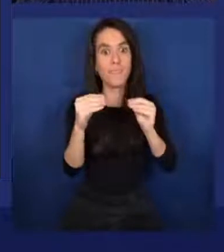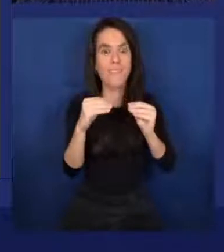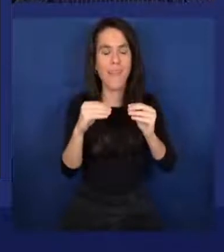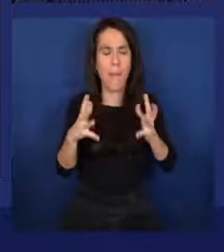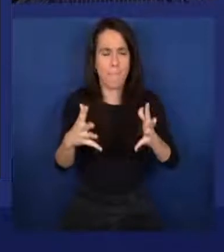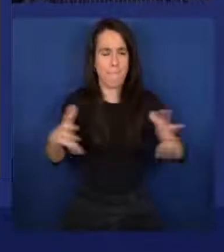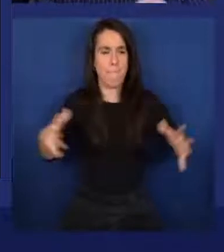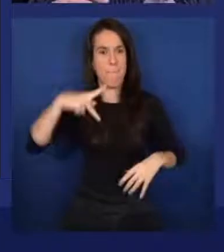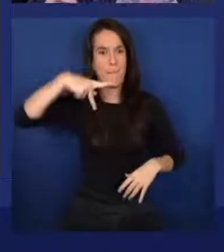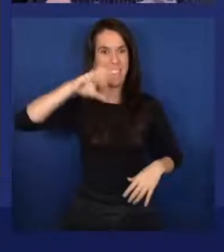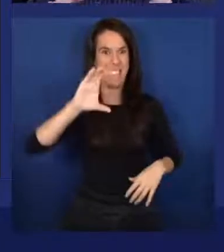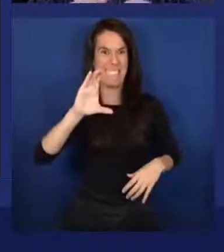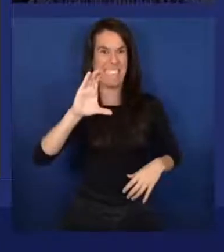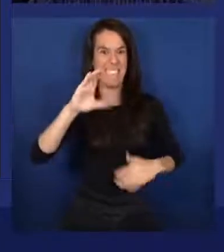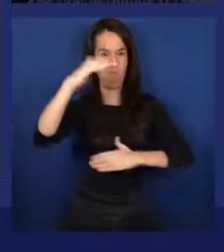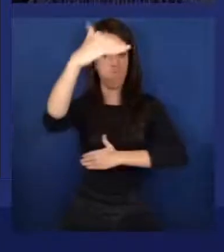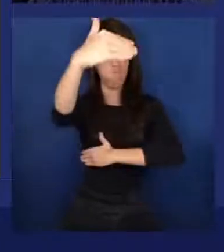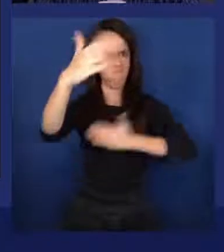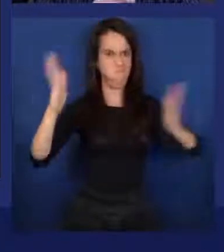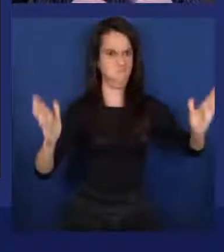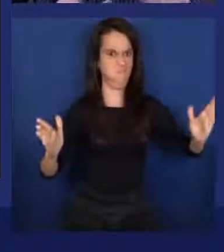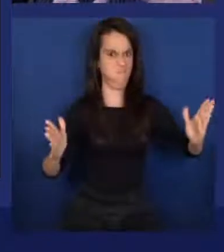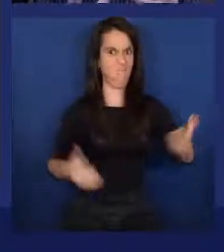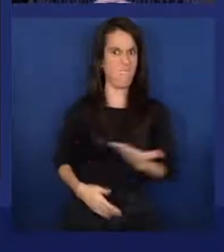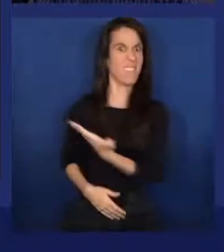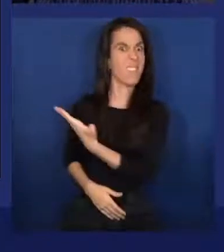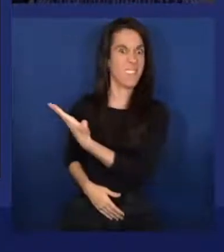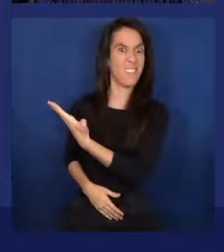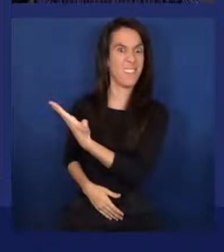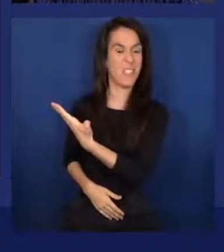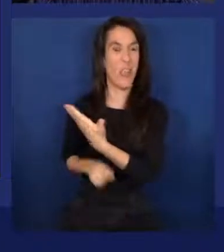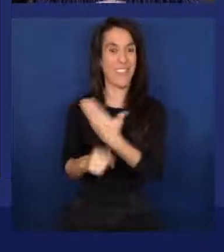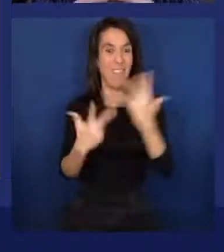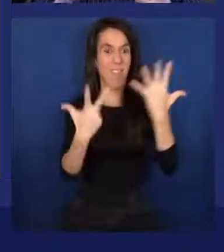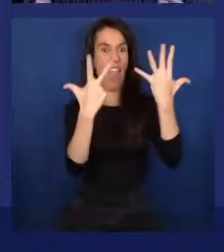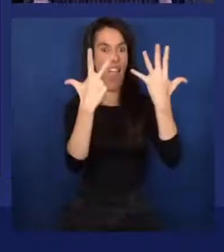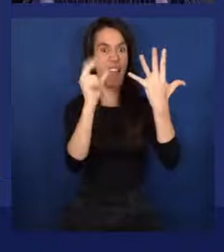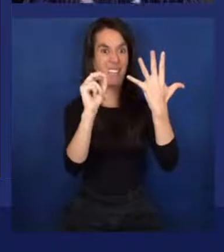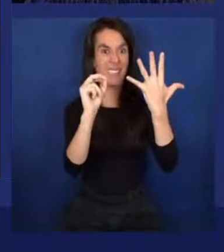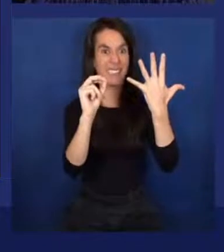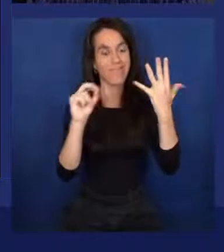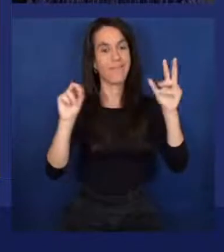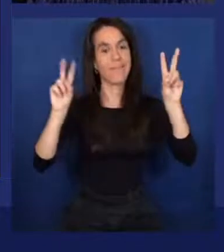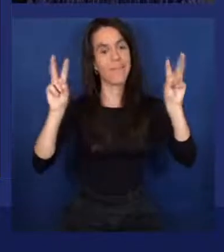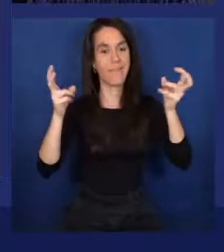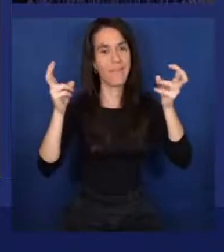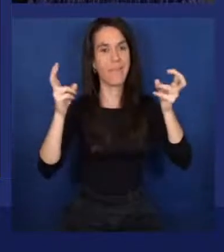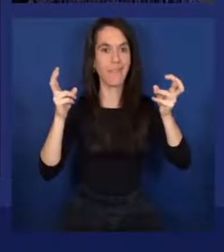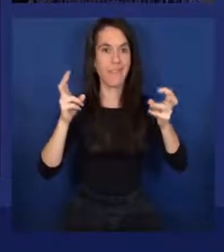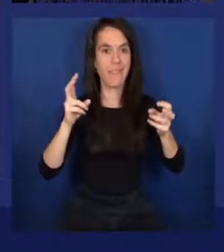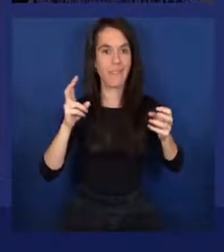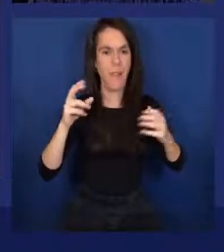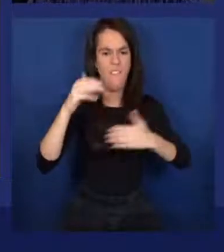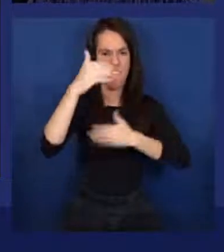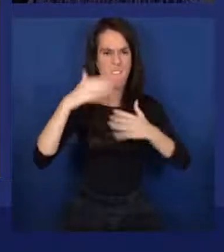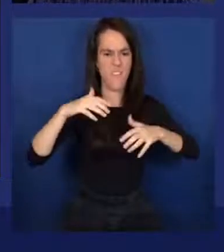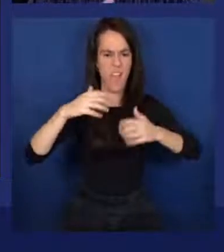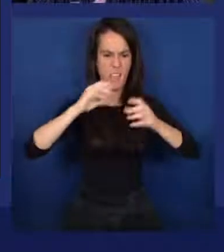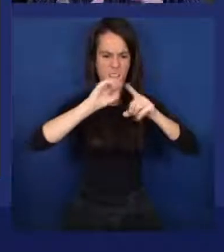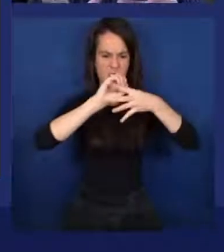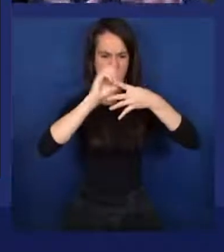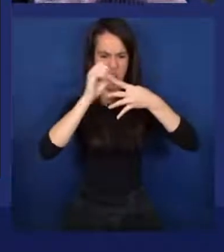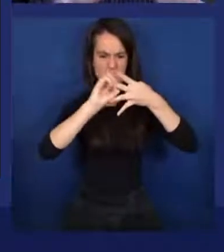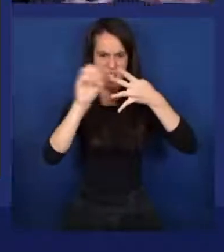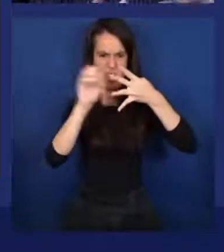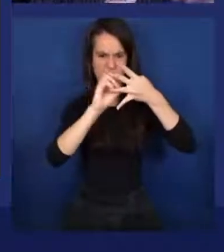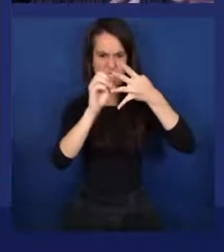And so by the late 80s, there are a set of machines they called Lisp machines because they were largely programmed in Lisp. And